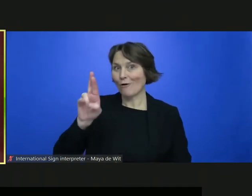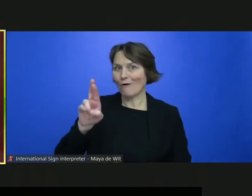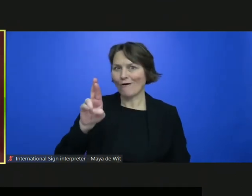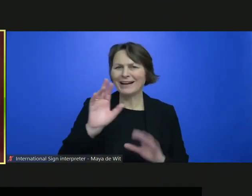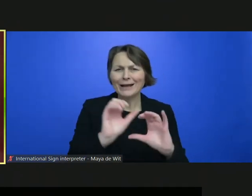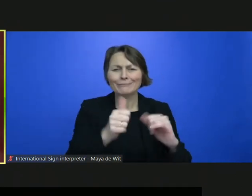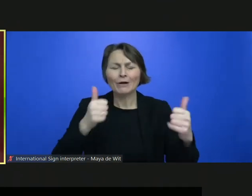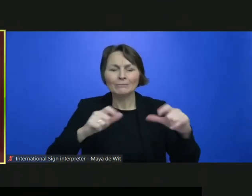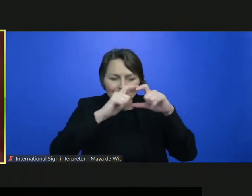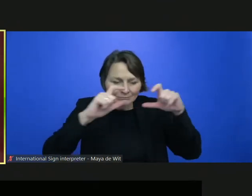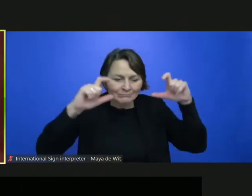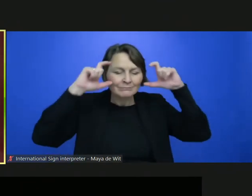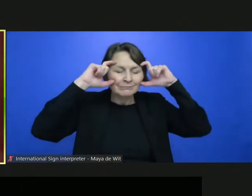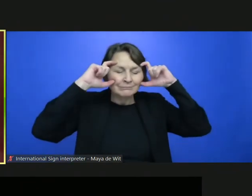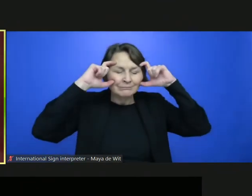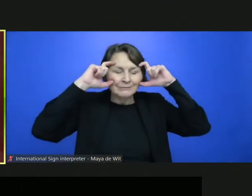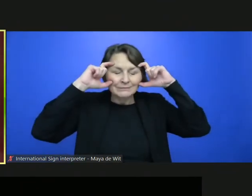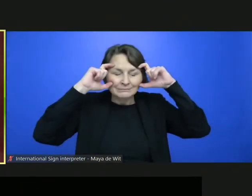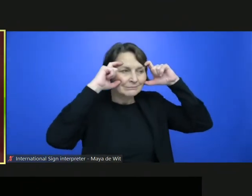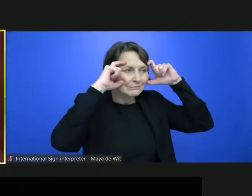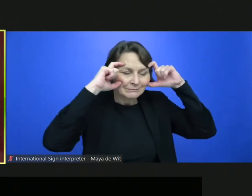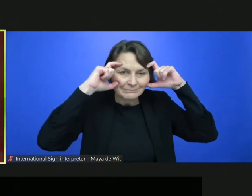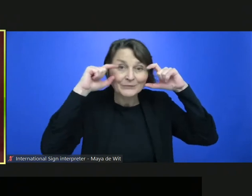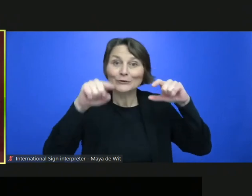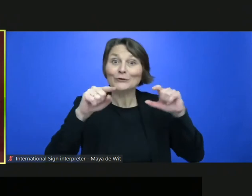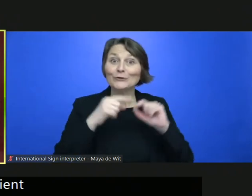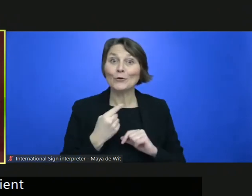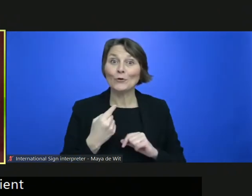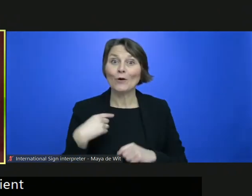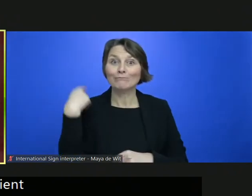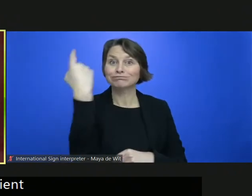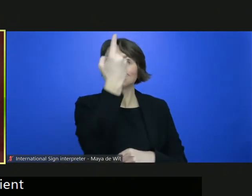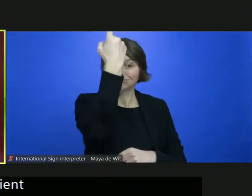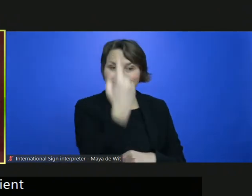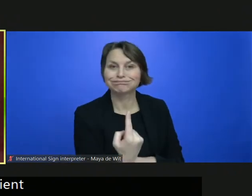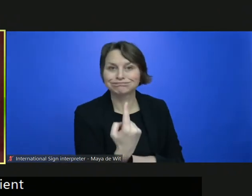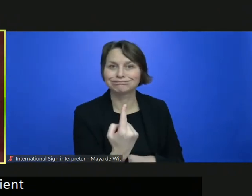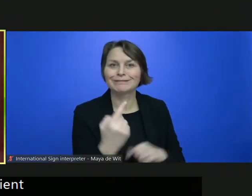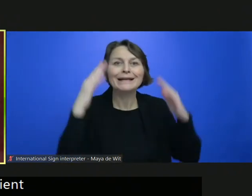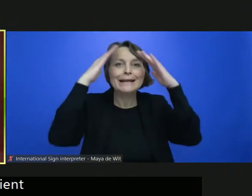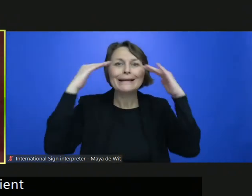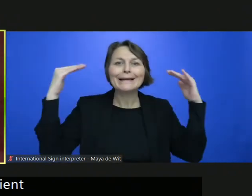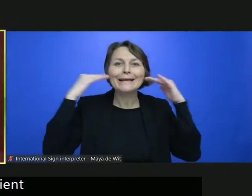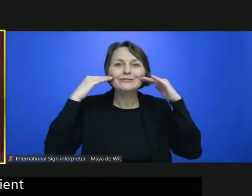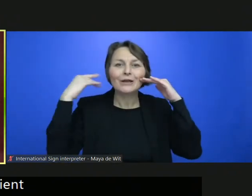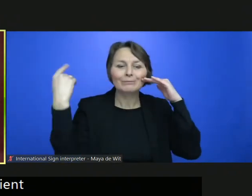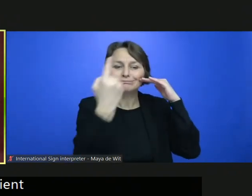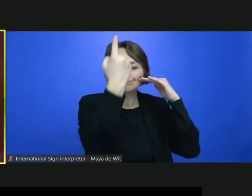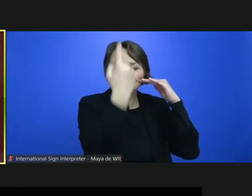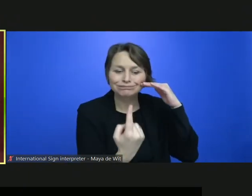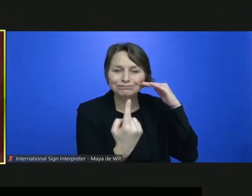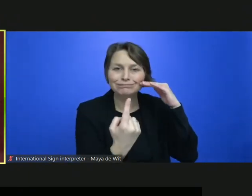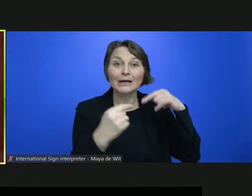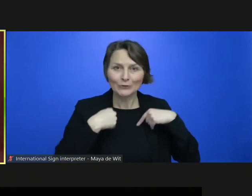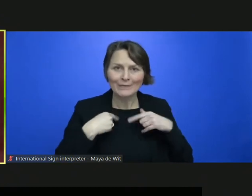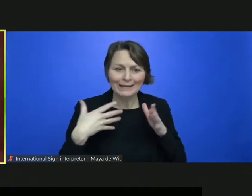your problem-solving skills. My friend, who's a wheelchair user, says he dreams in his wheelchair. Will that virtual reality test let